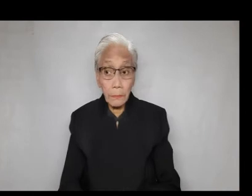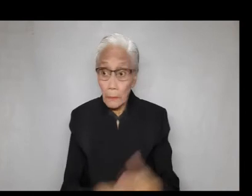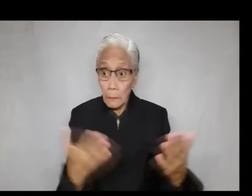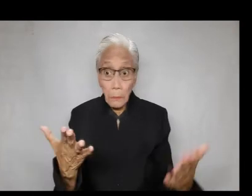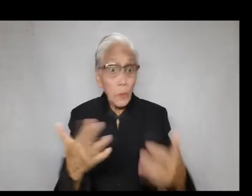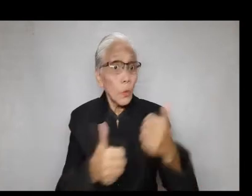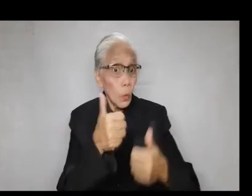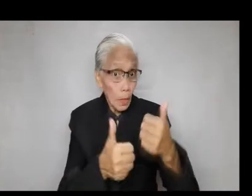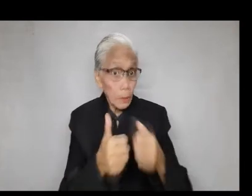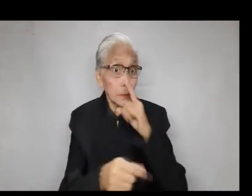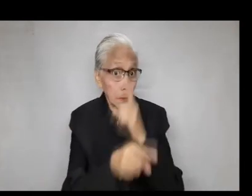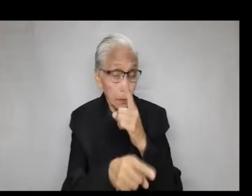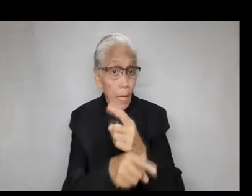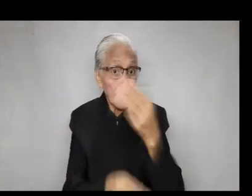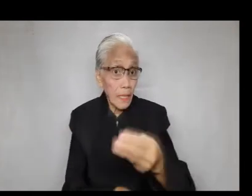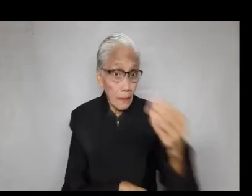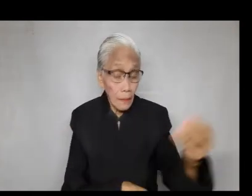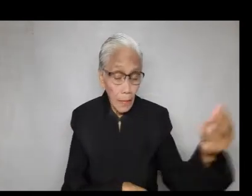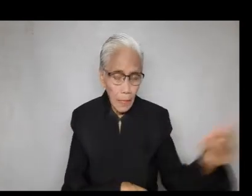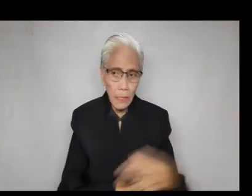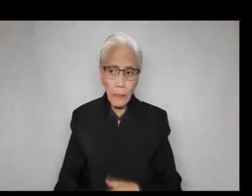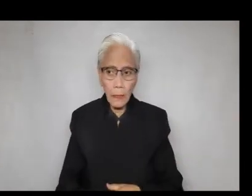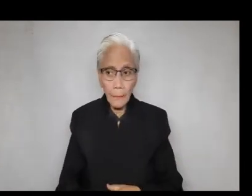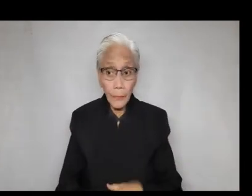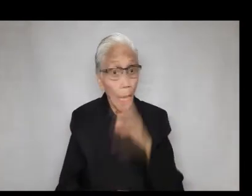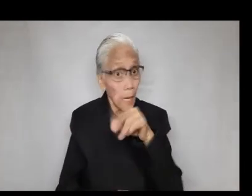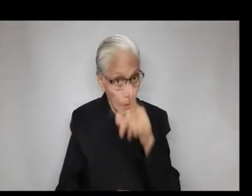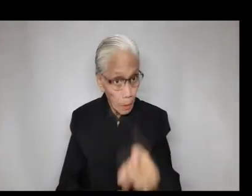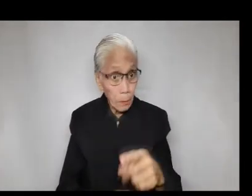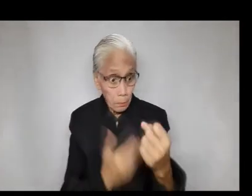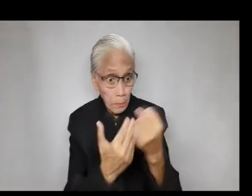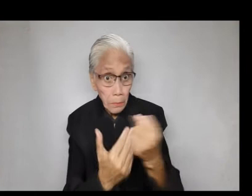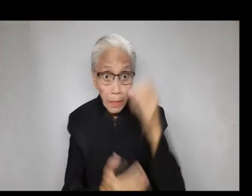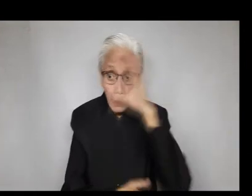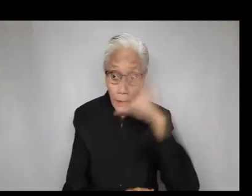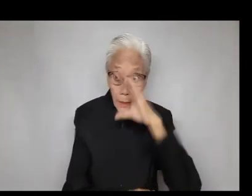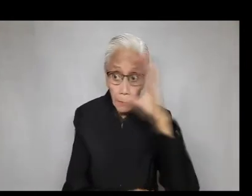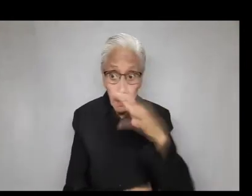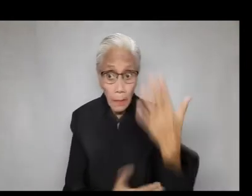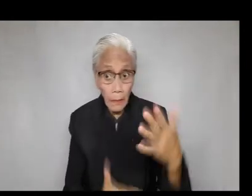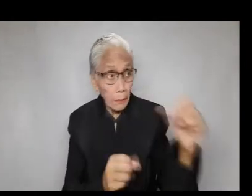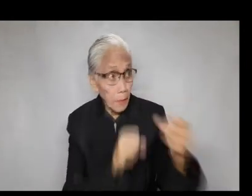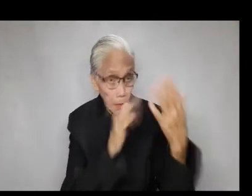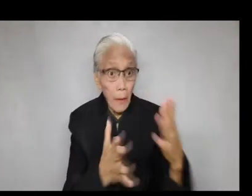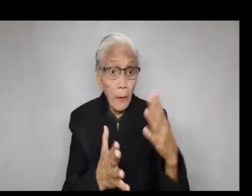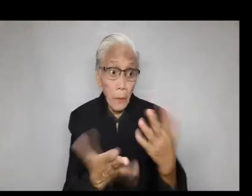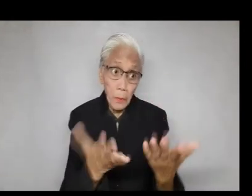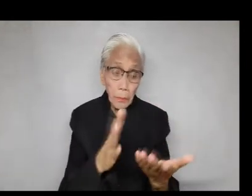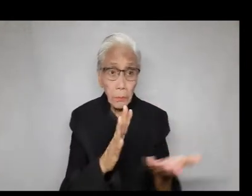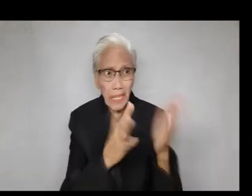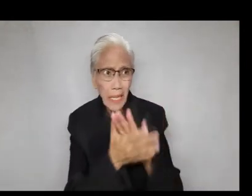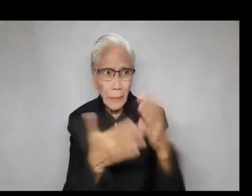spirituality or religiosity that is actually materialistic. Are you simply seeking